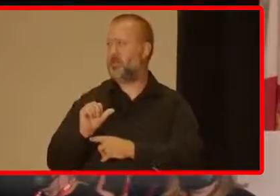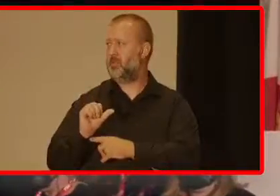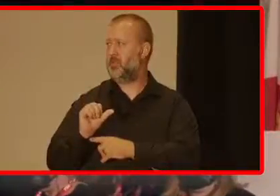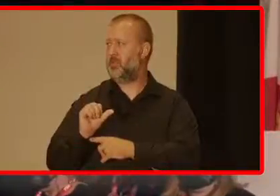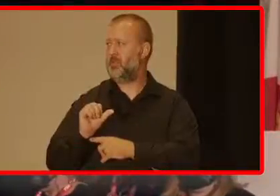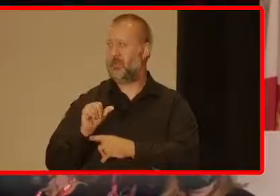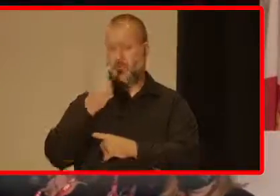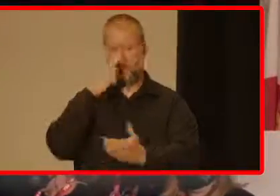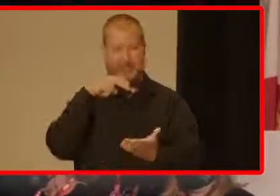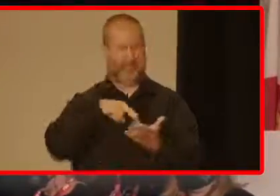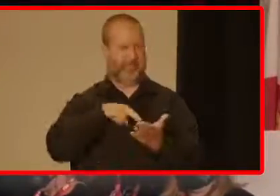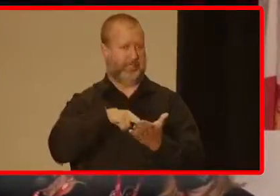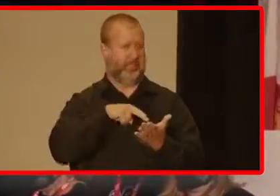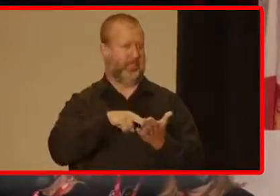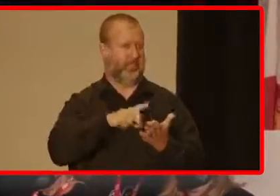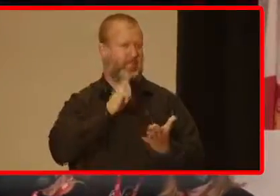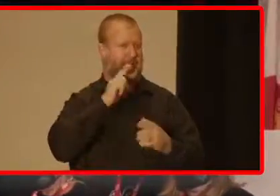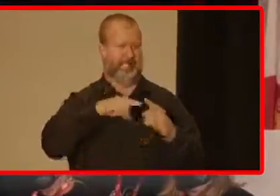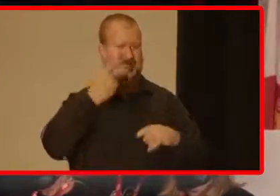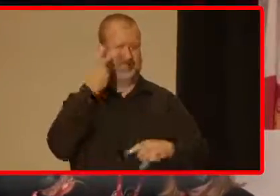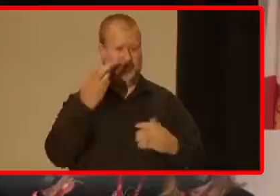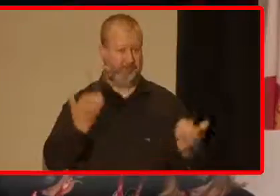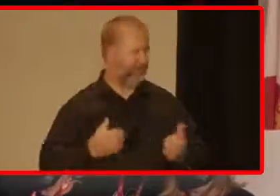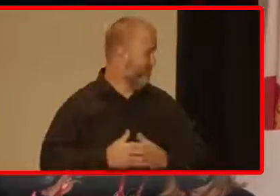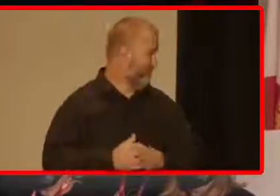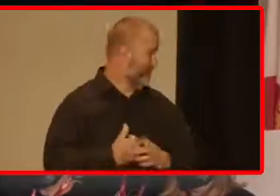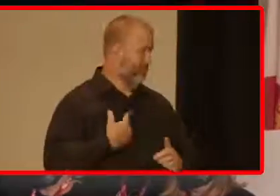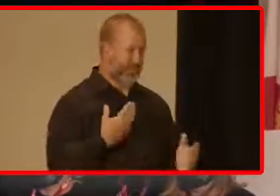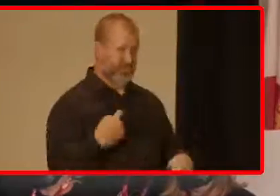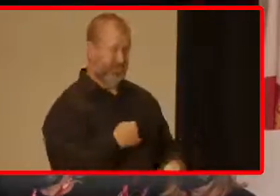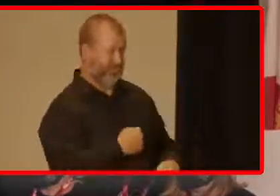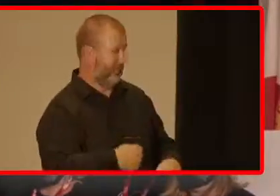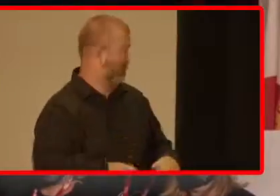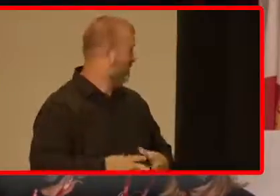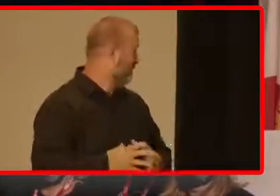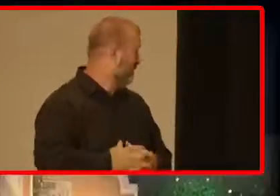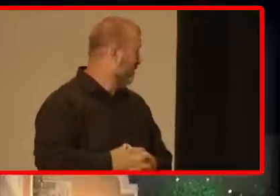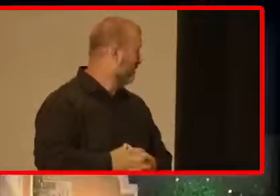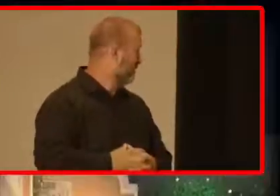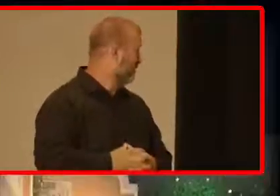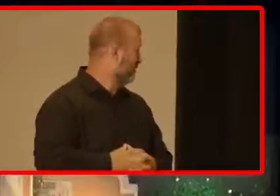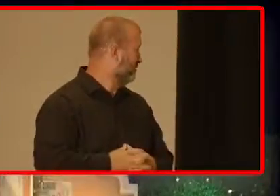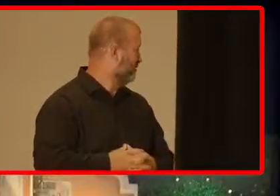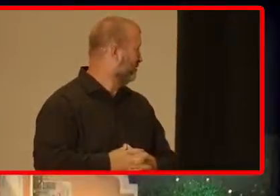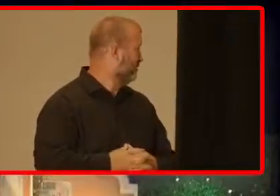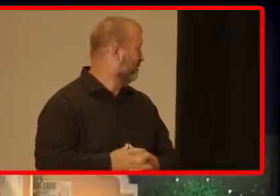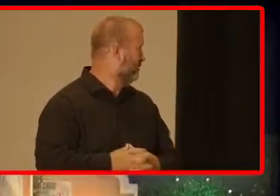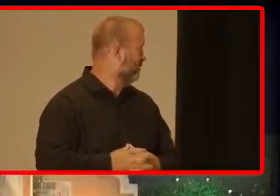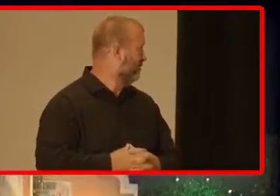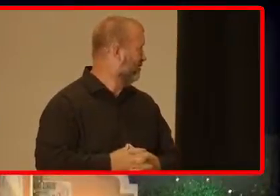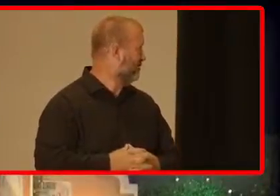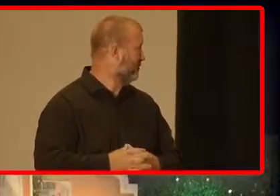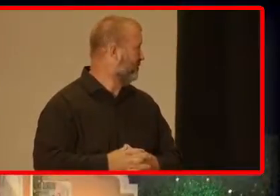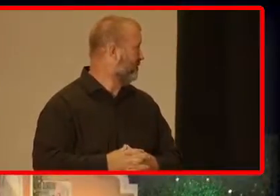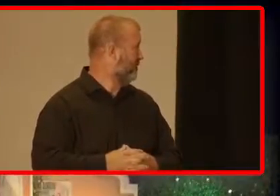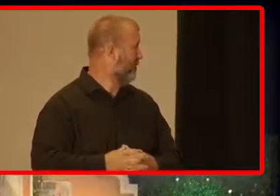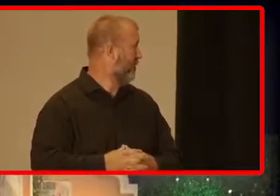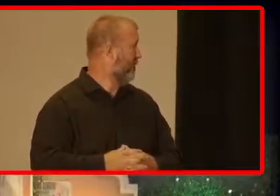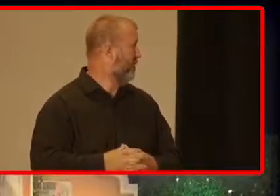If you could stand up, because I certainly can't see you, sir. Okay, great.